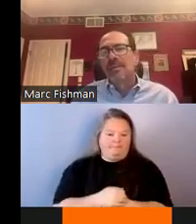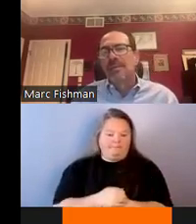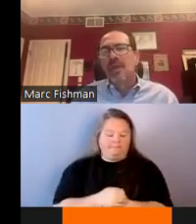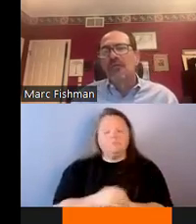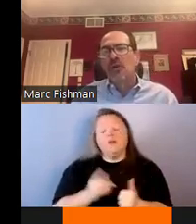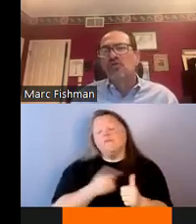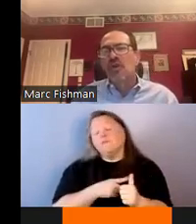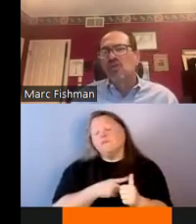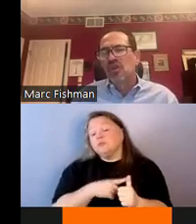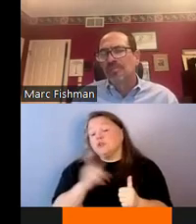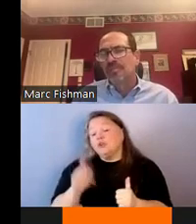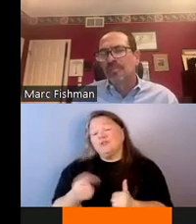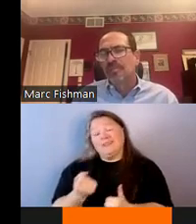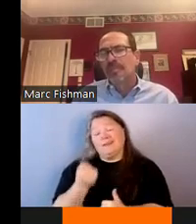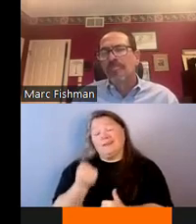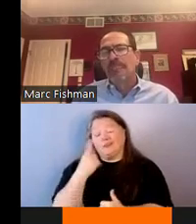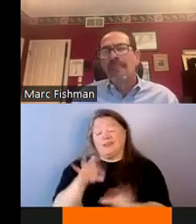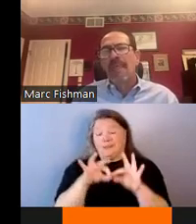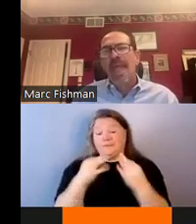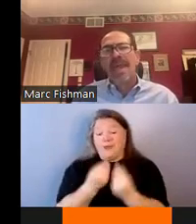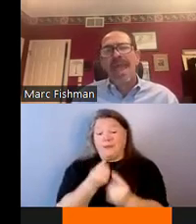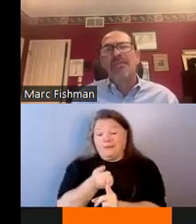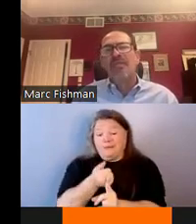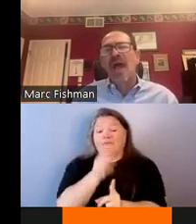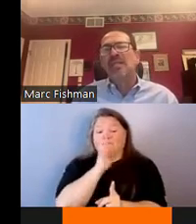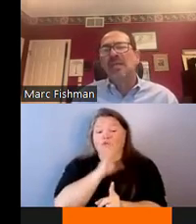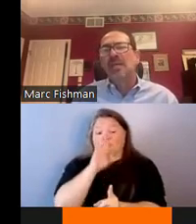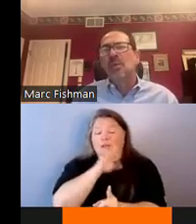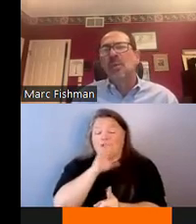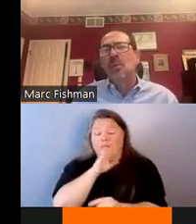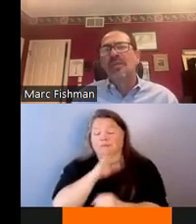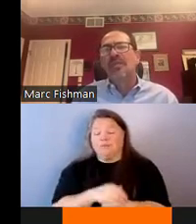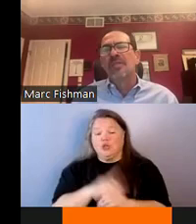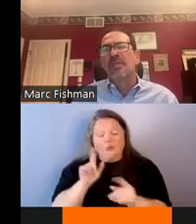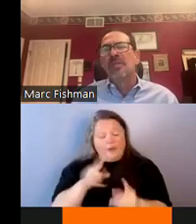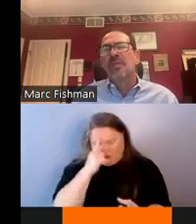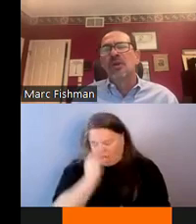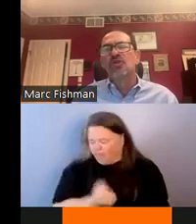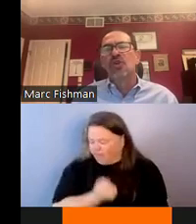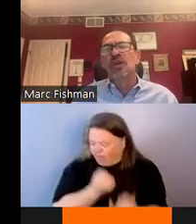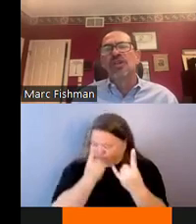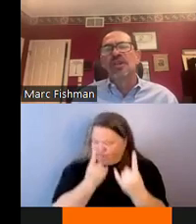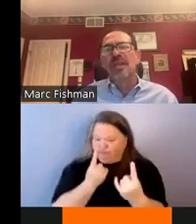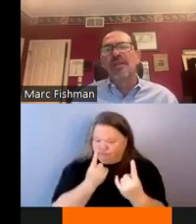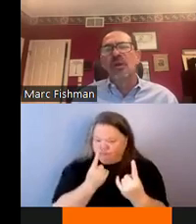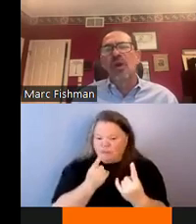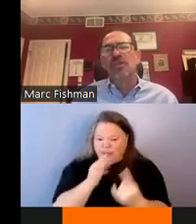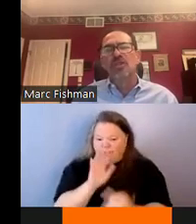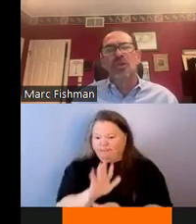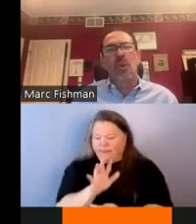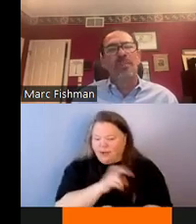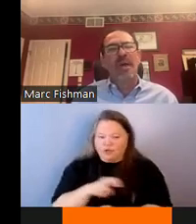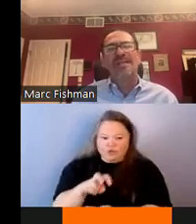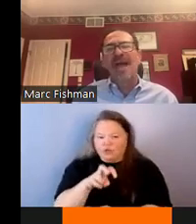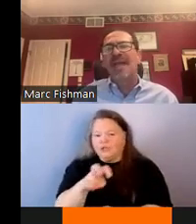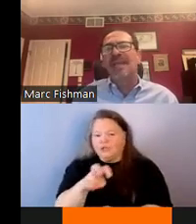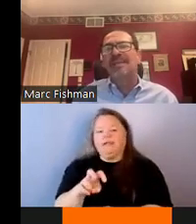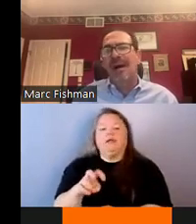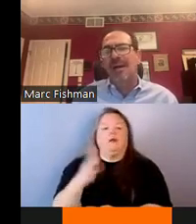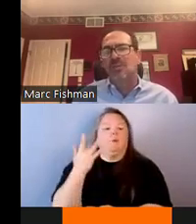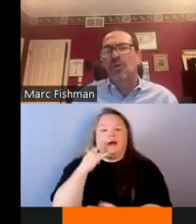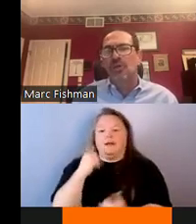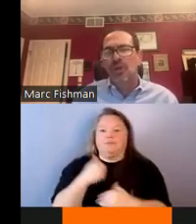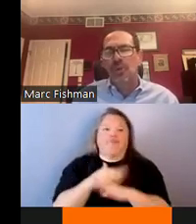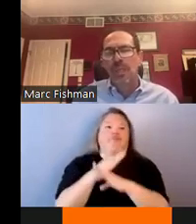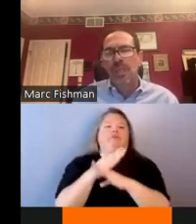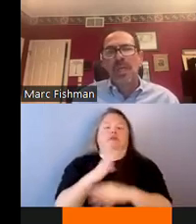understanding their frustration and empathizing with their journey to date and their crisis. You know, and by the time they